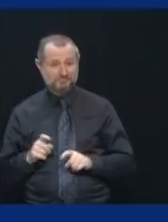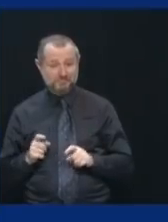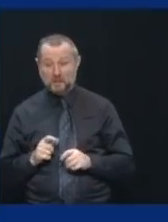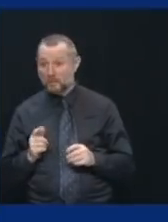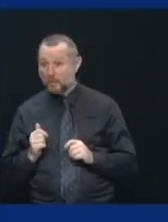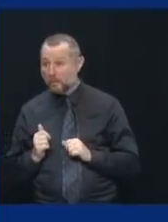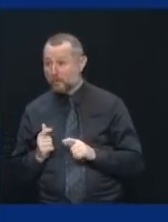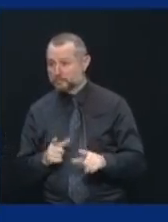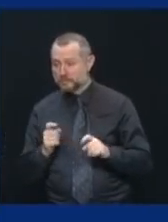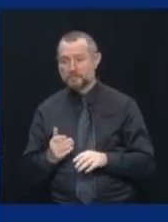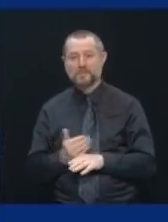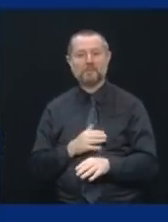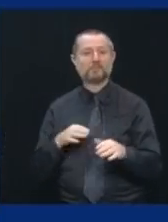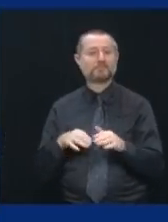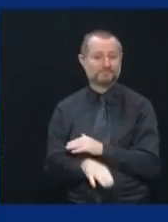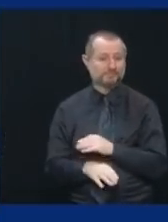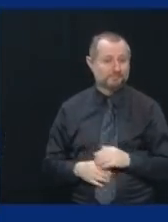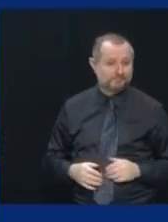to entrance.